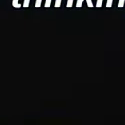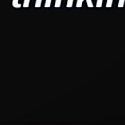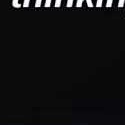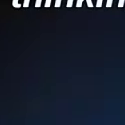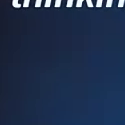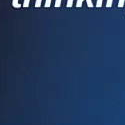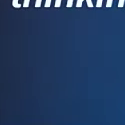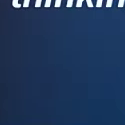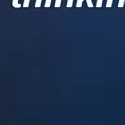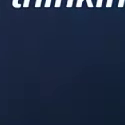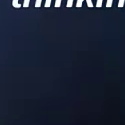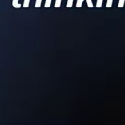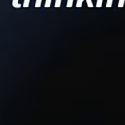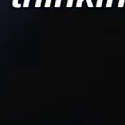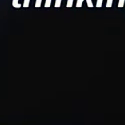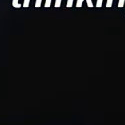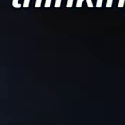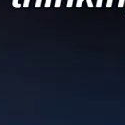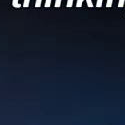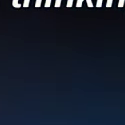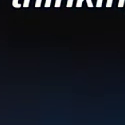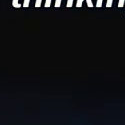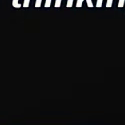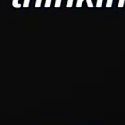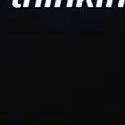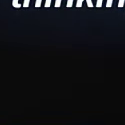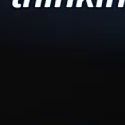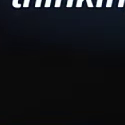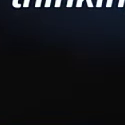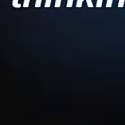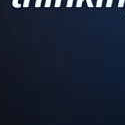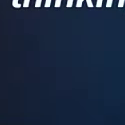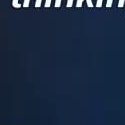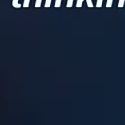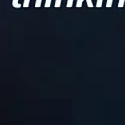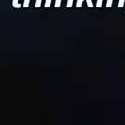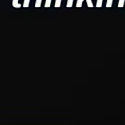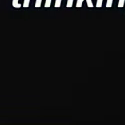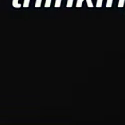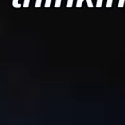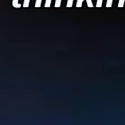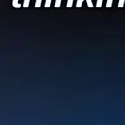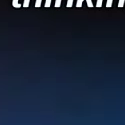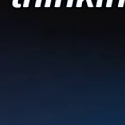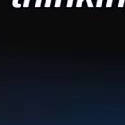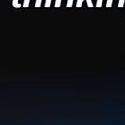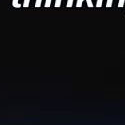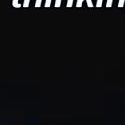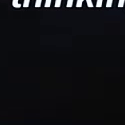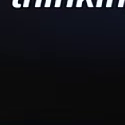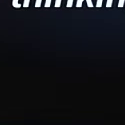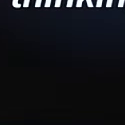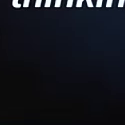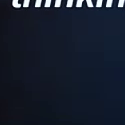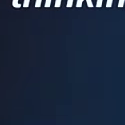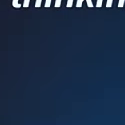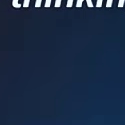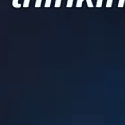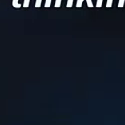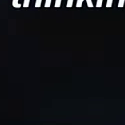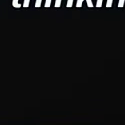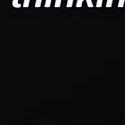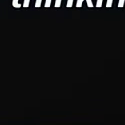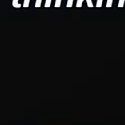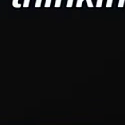Now, baby, I will be on Pesa Ushem Funia at the TV. No, yeah, that is the late Dr. Lloyd Jones. Now, sir, opinion of the